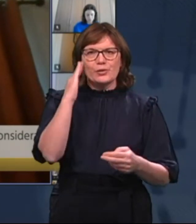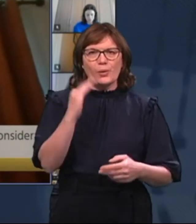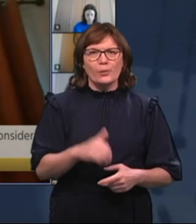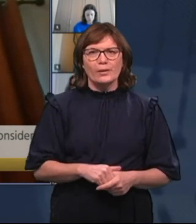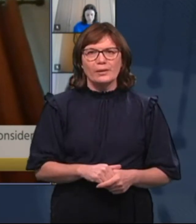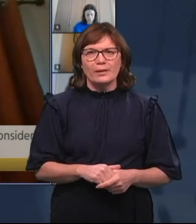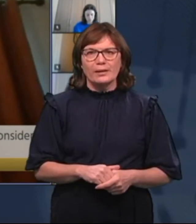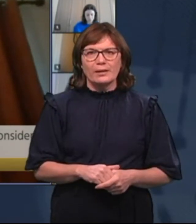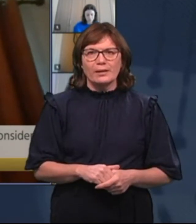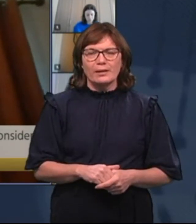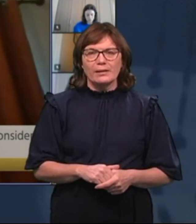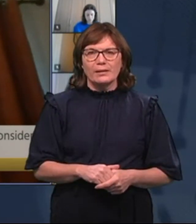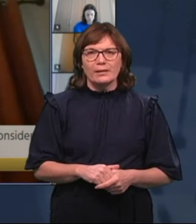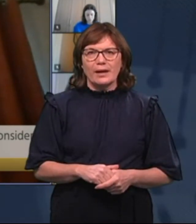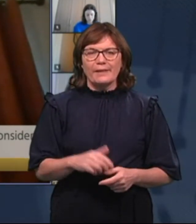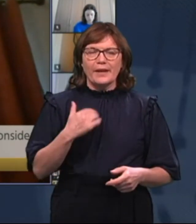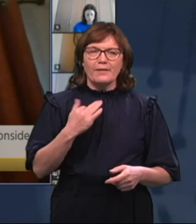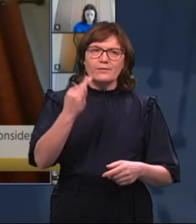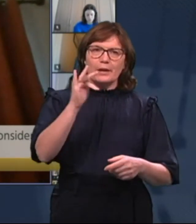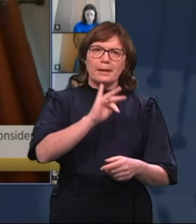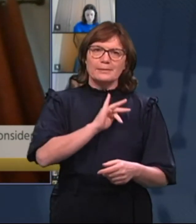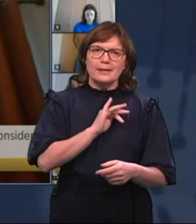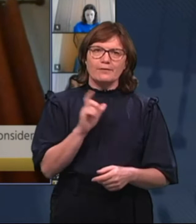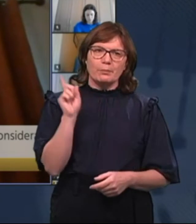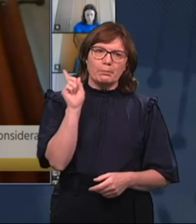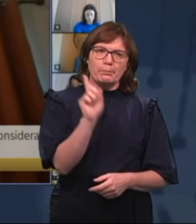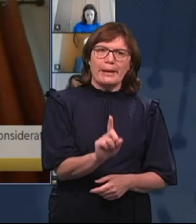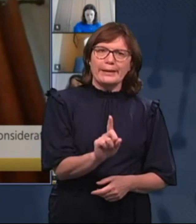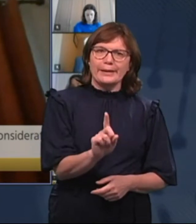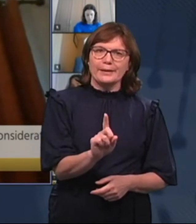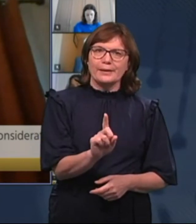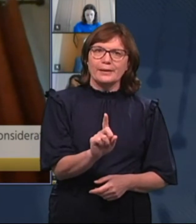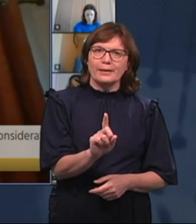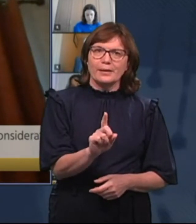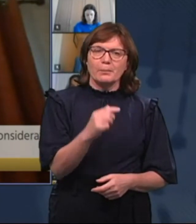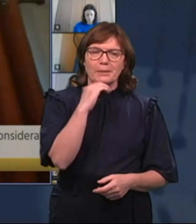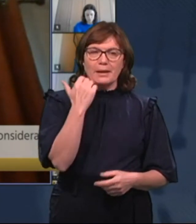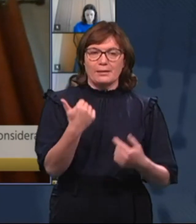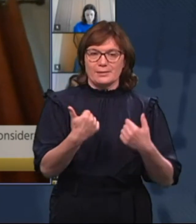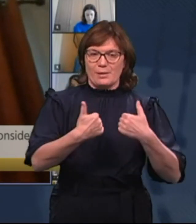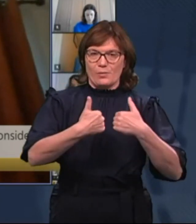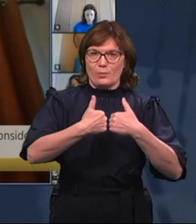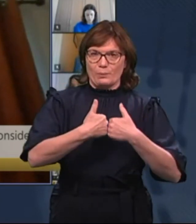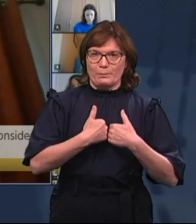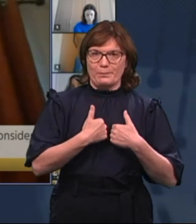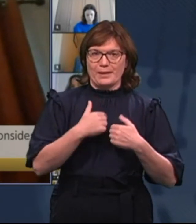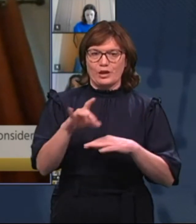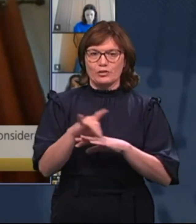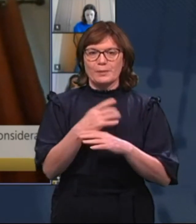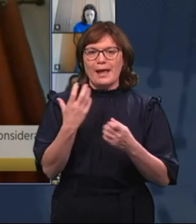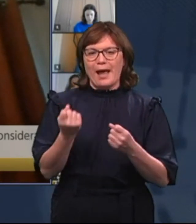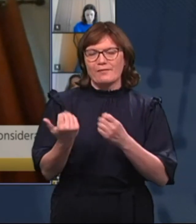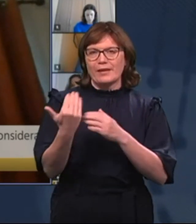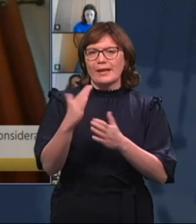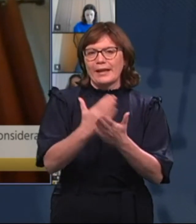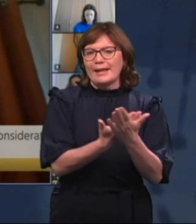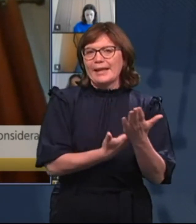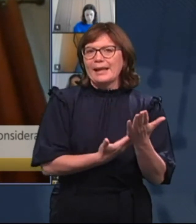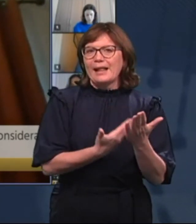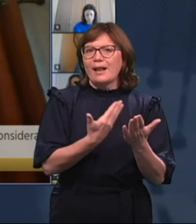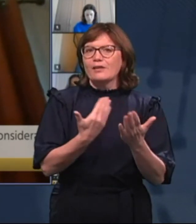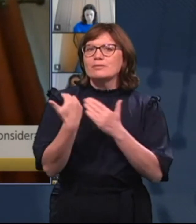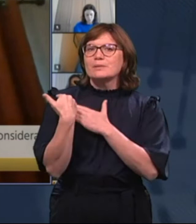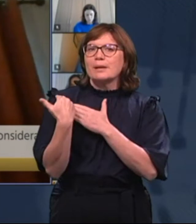fray again, because we are have the legal responsibility. Do you understand? In decision